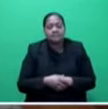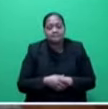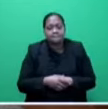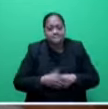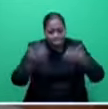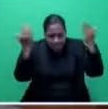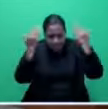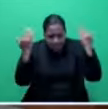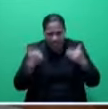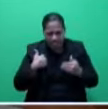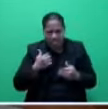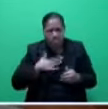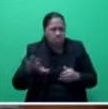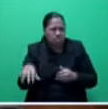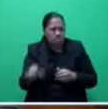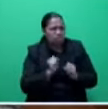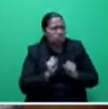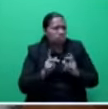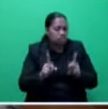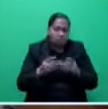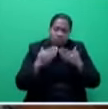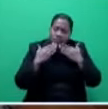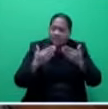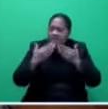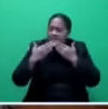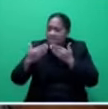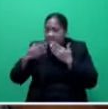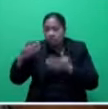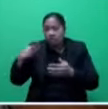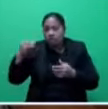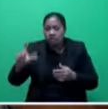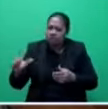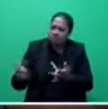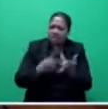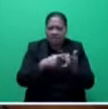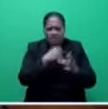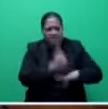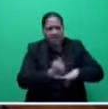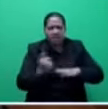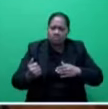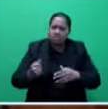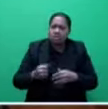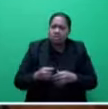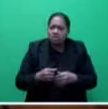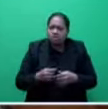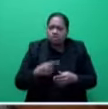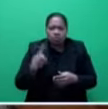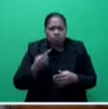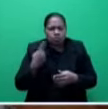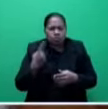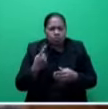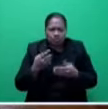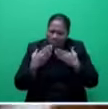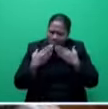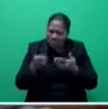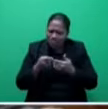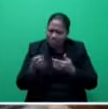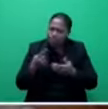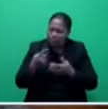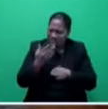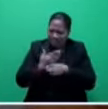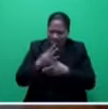also like to take this opportunity to thank the officials from other government ministries who greatly assisted our offices in this initiative.